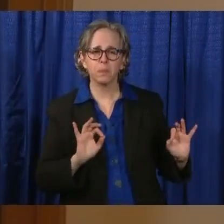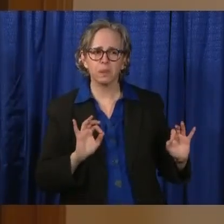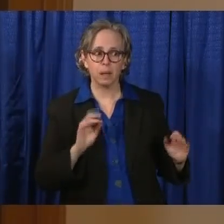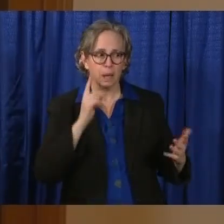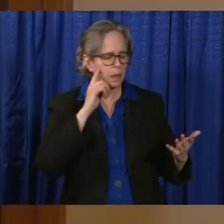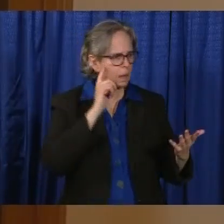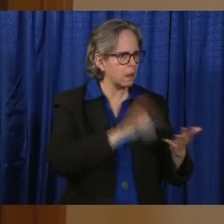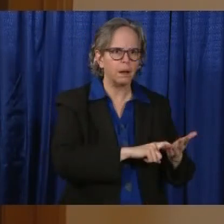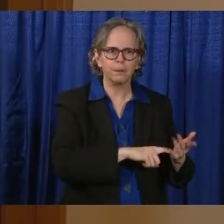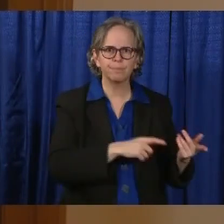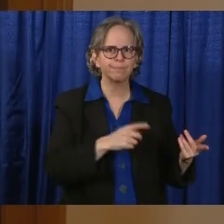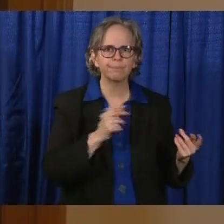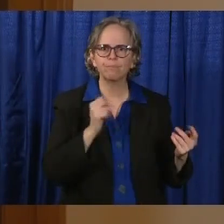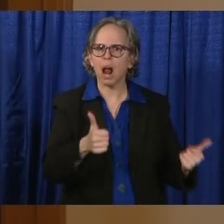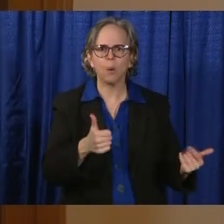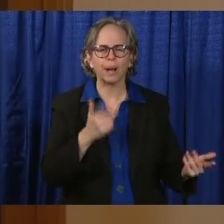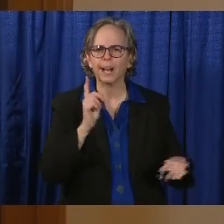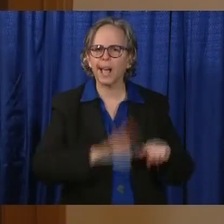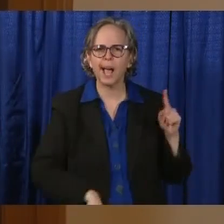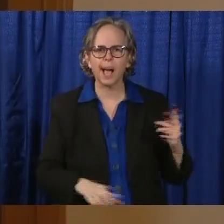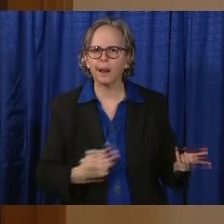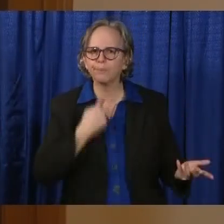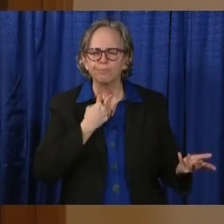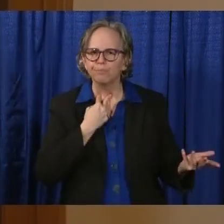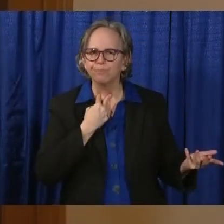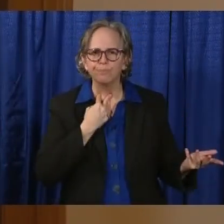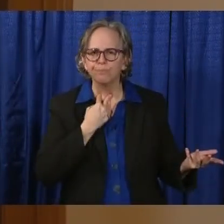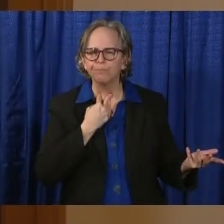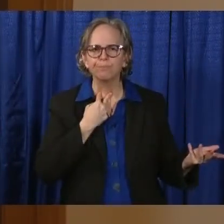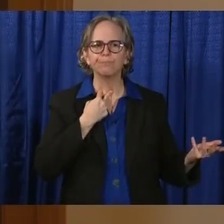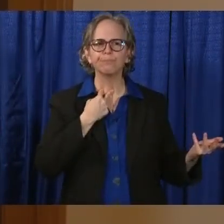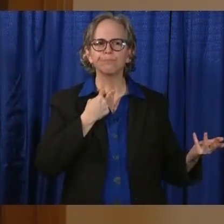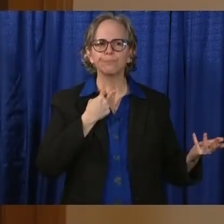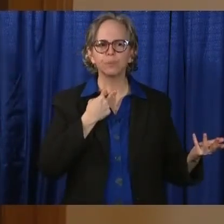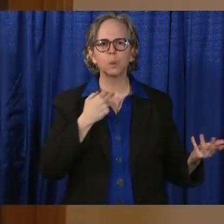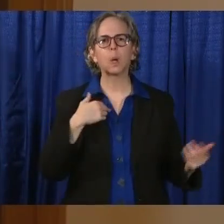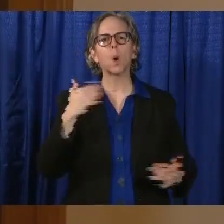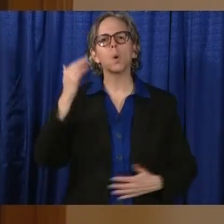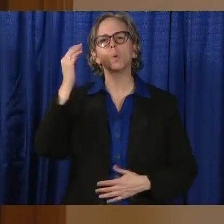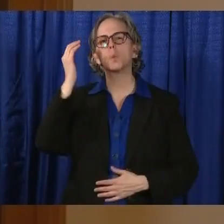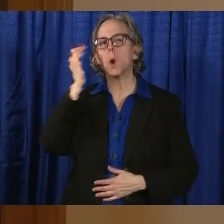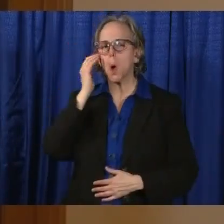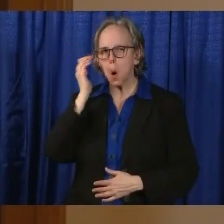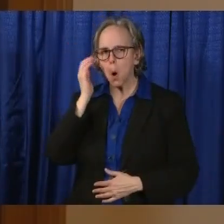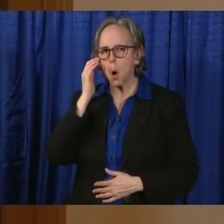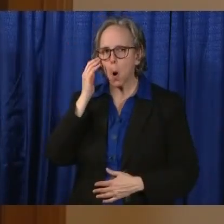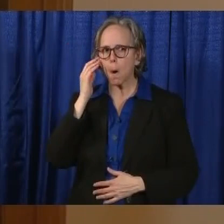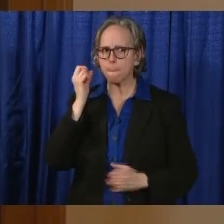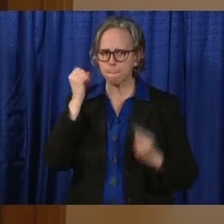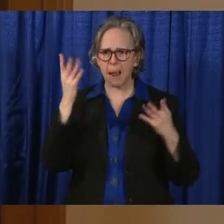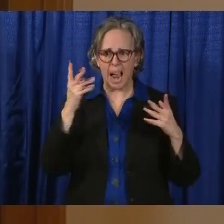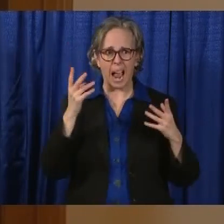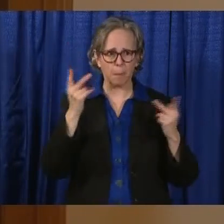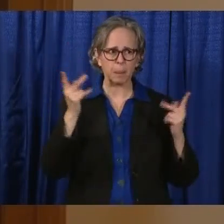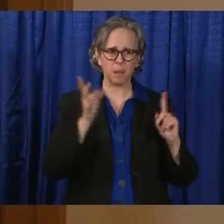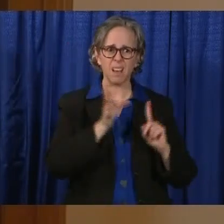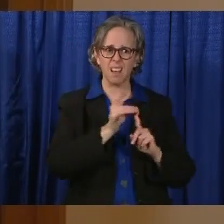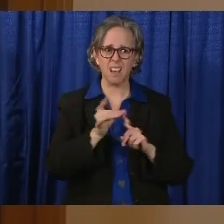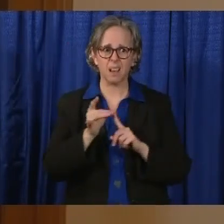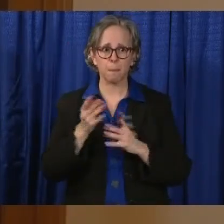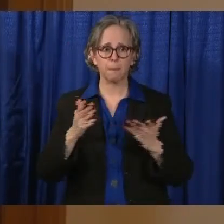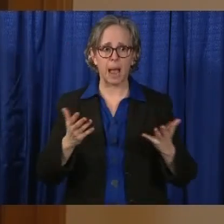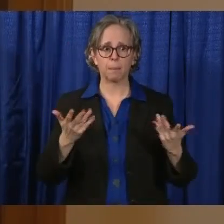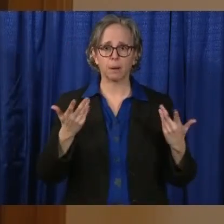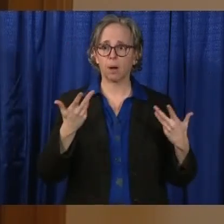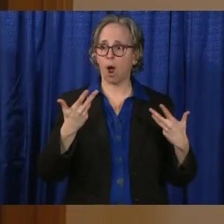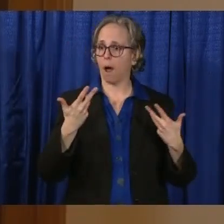very small subset of them. And we know that many of them have potentially recovered at this point,